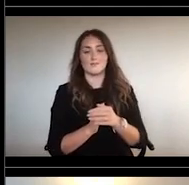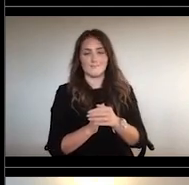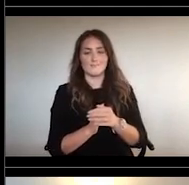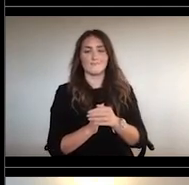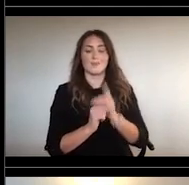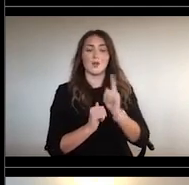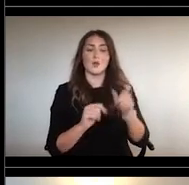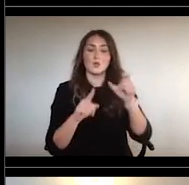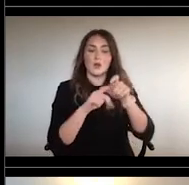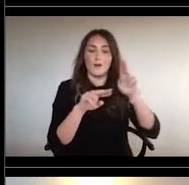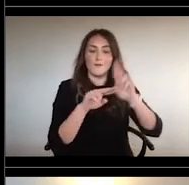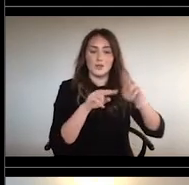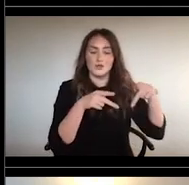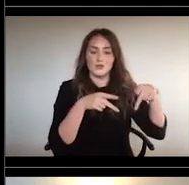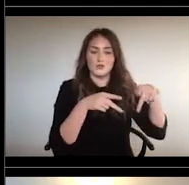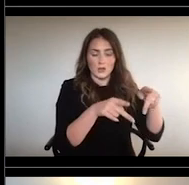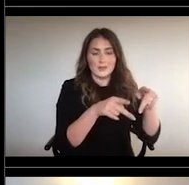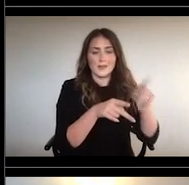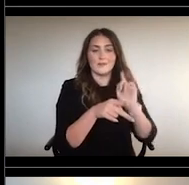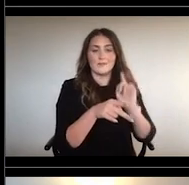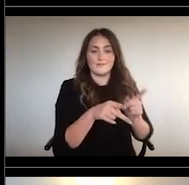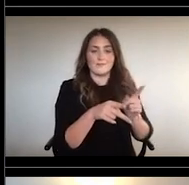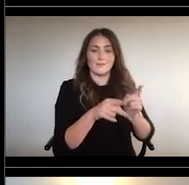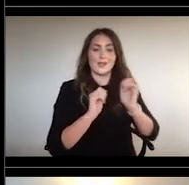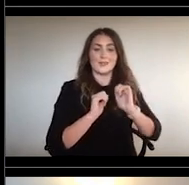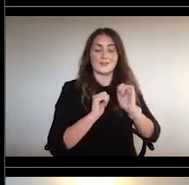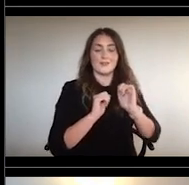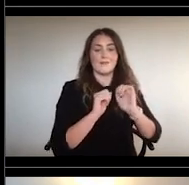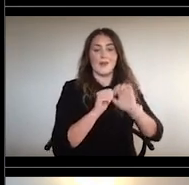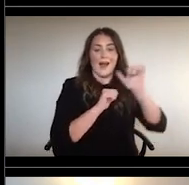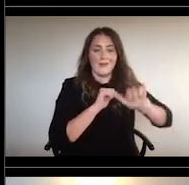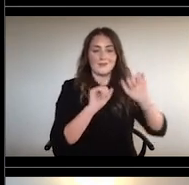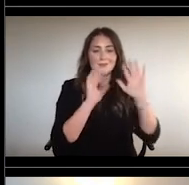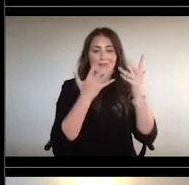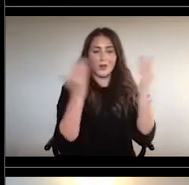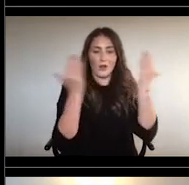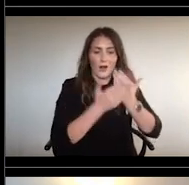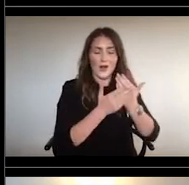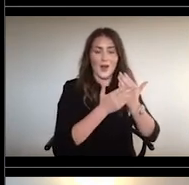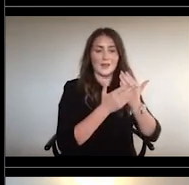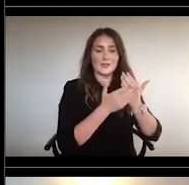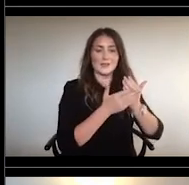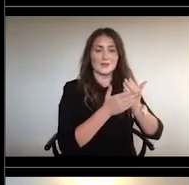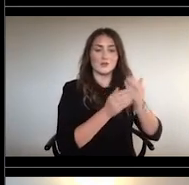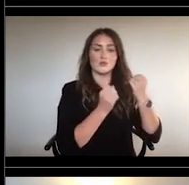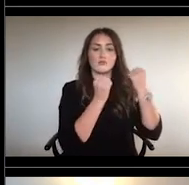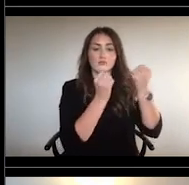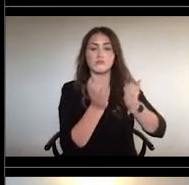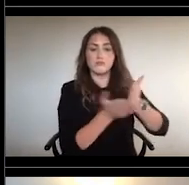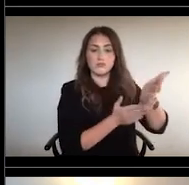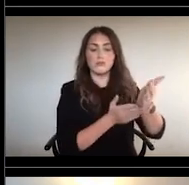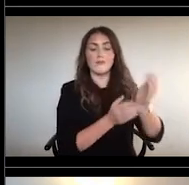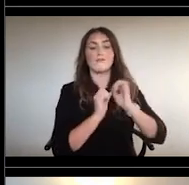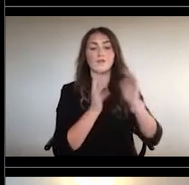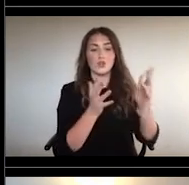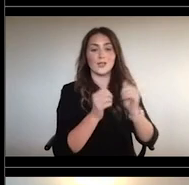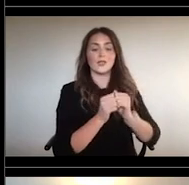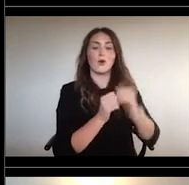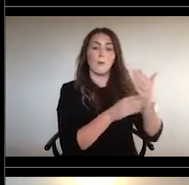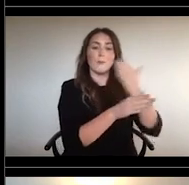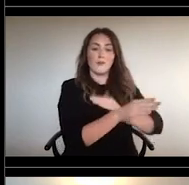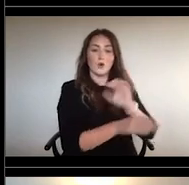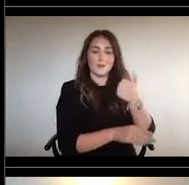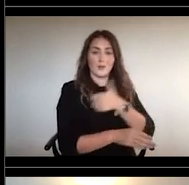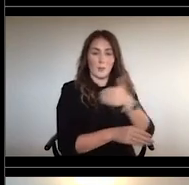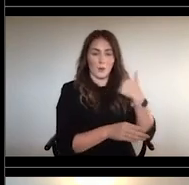congestion, and that's one of the reasons that it's free to cross after 10 p.m. at night and before 6 a.m. in the morning. Our proposals assume